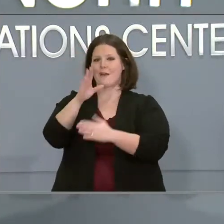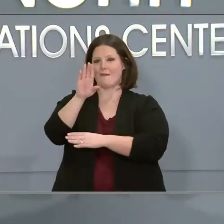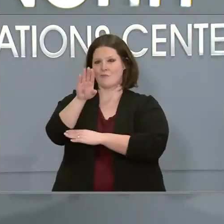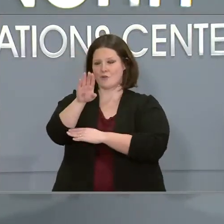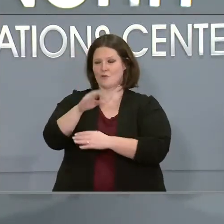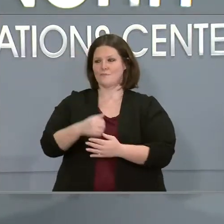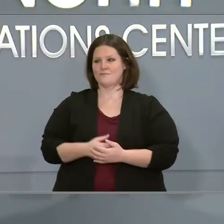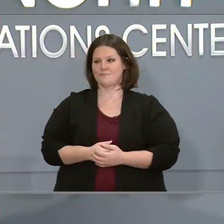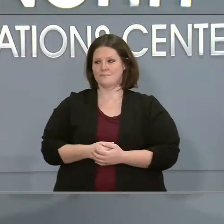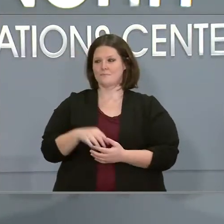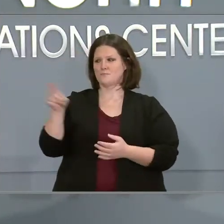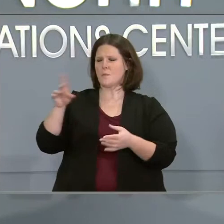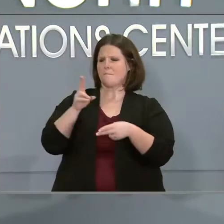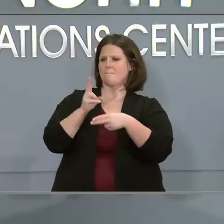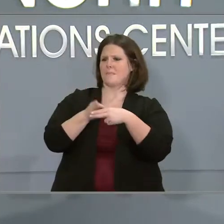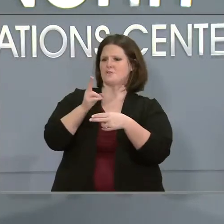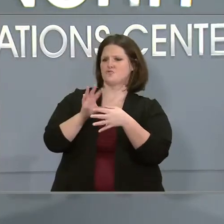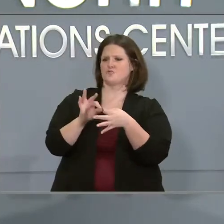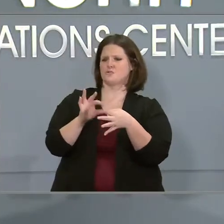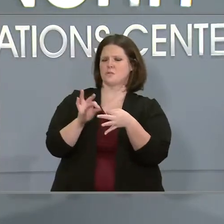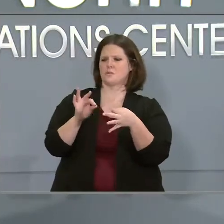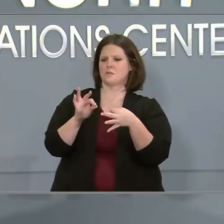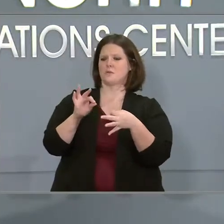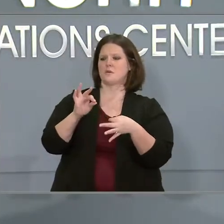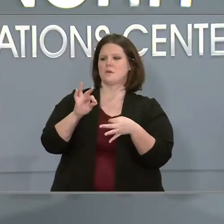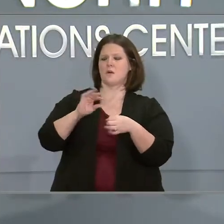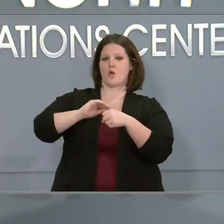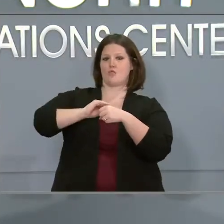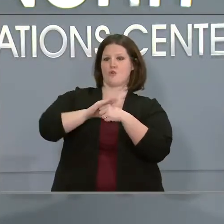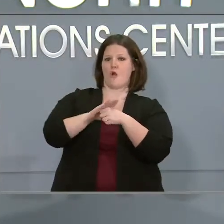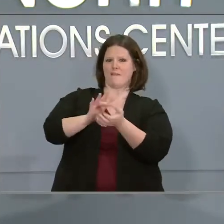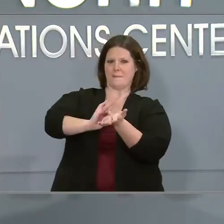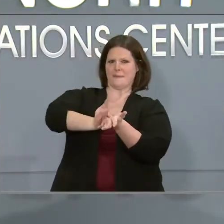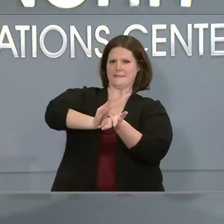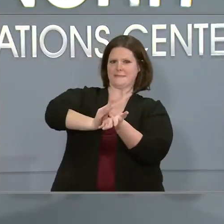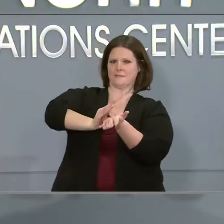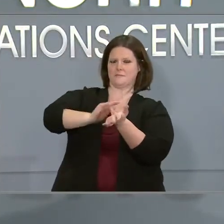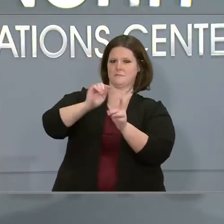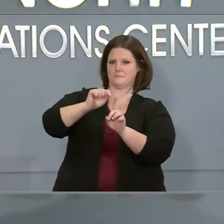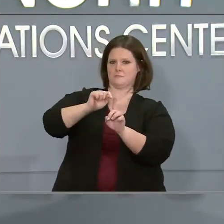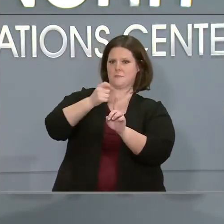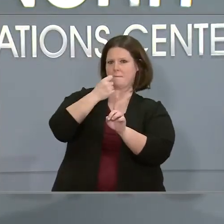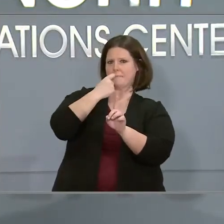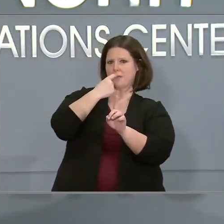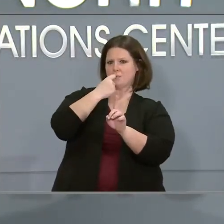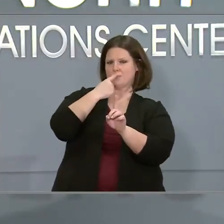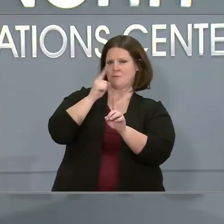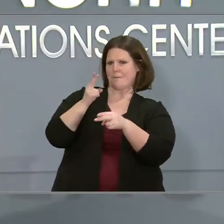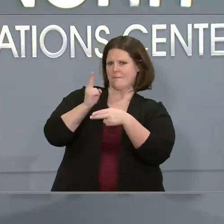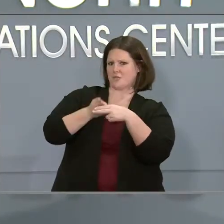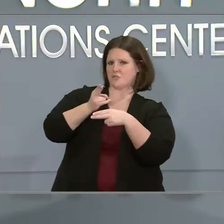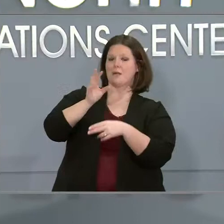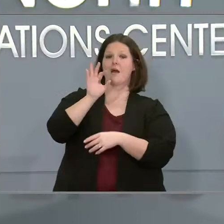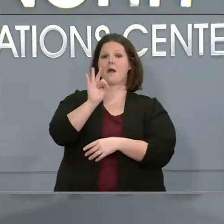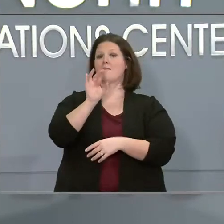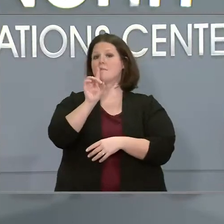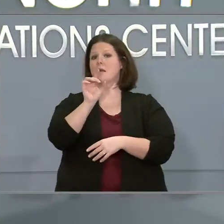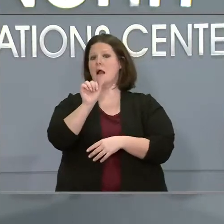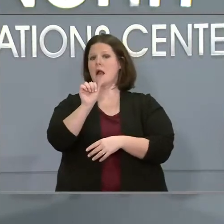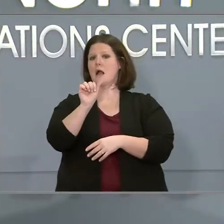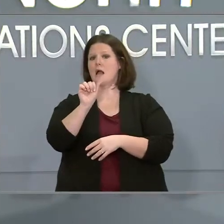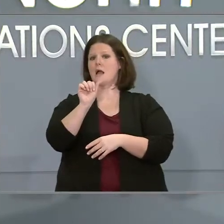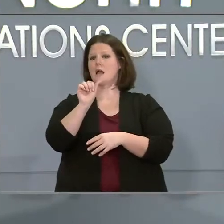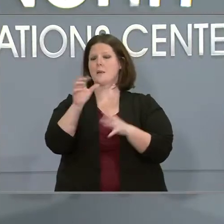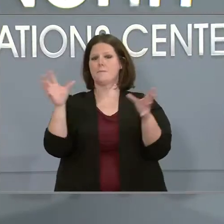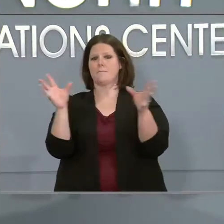You mentioned briefly earlier the COVID drugs that are in the pipeline. We understand FDA advisors are meeting